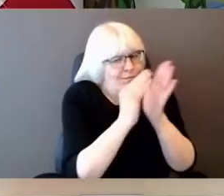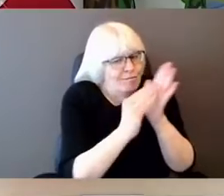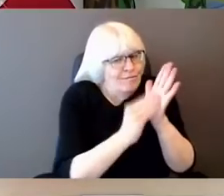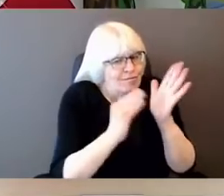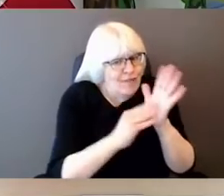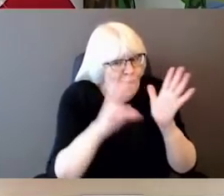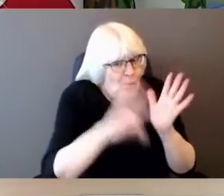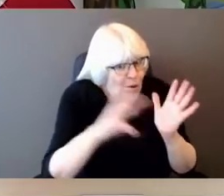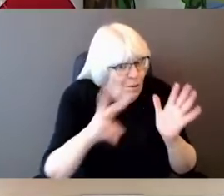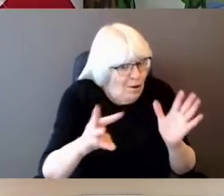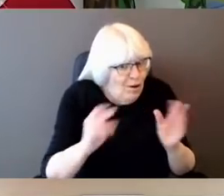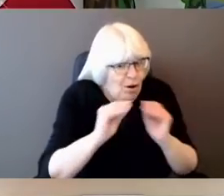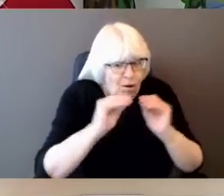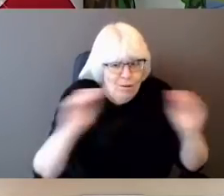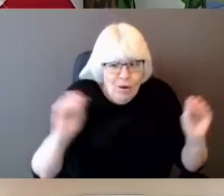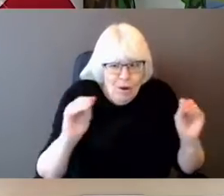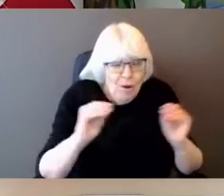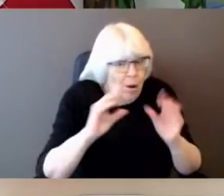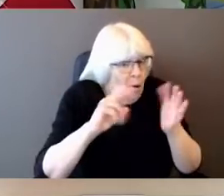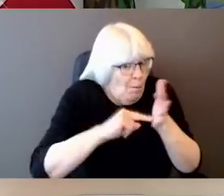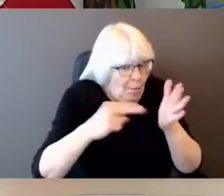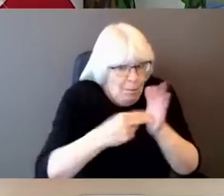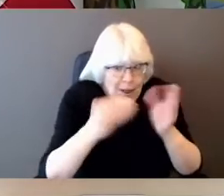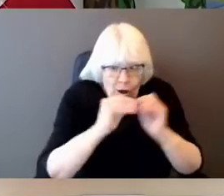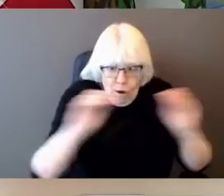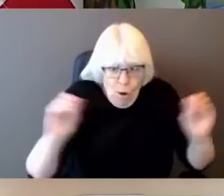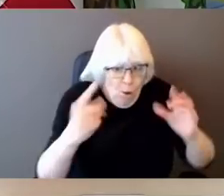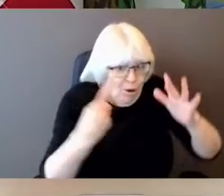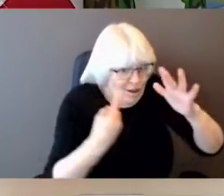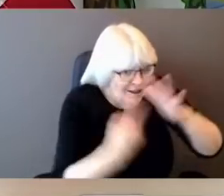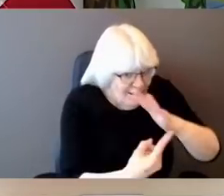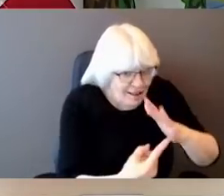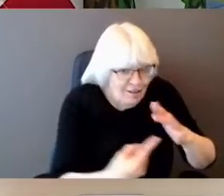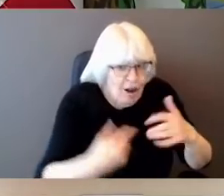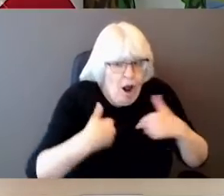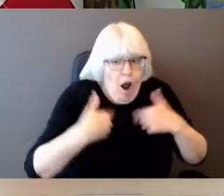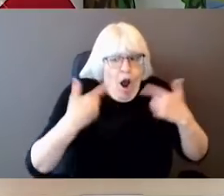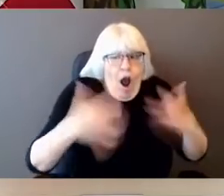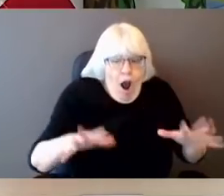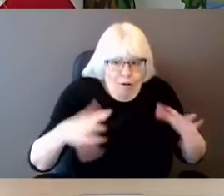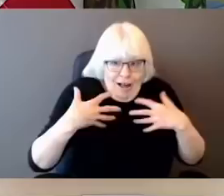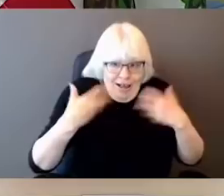to isolate at all if you are recovered from COVID, even if you were a close contact?